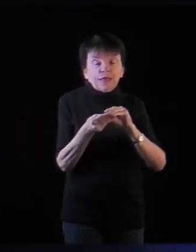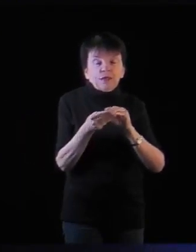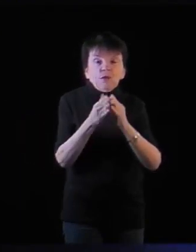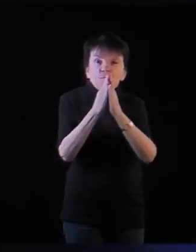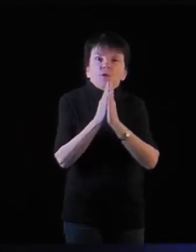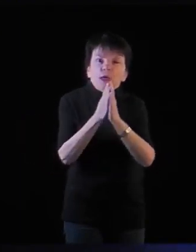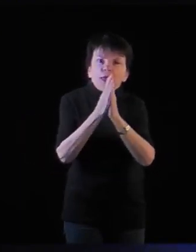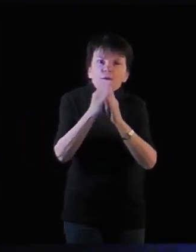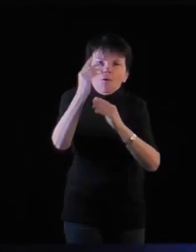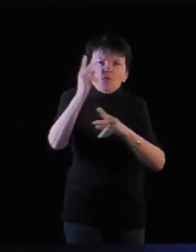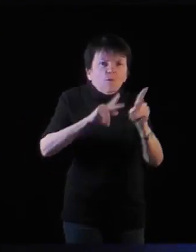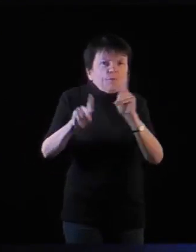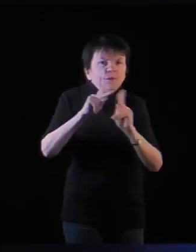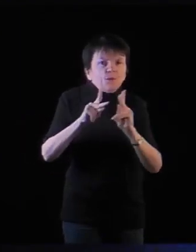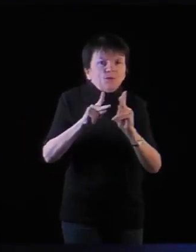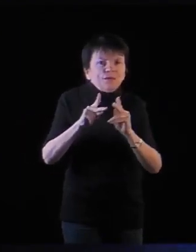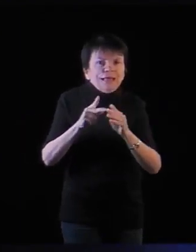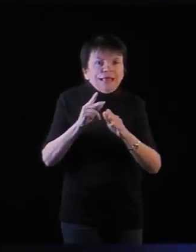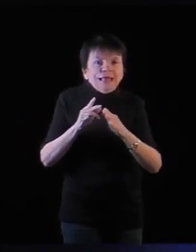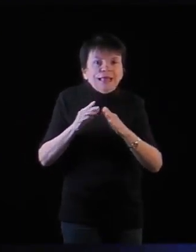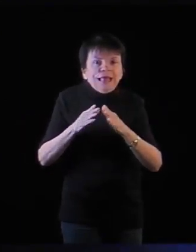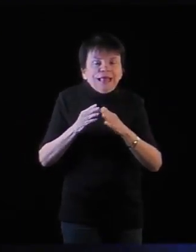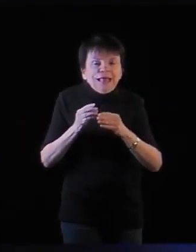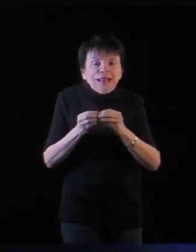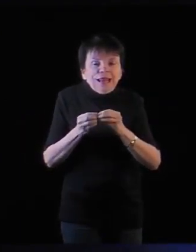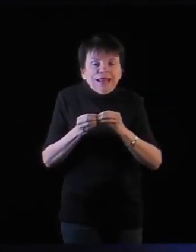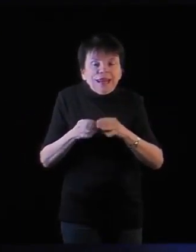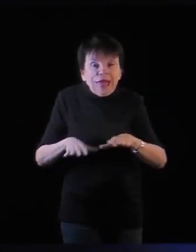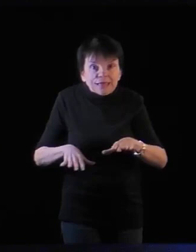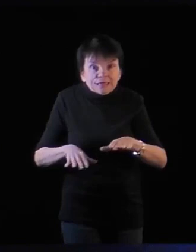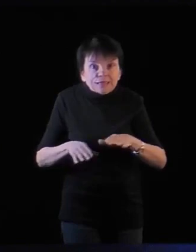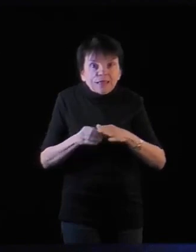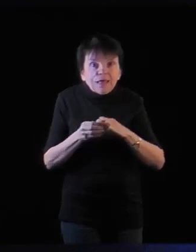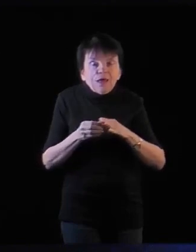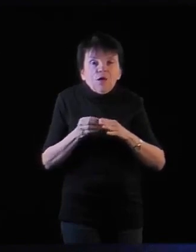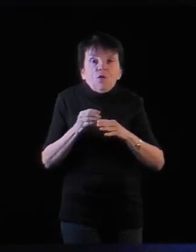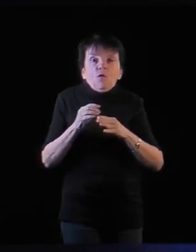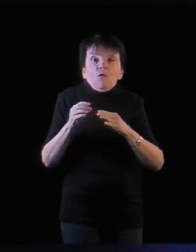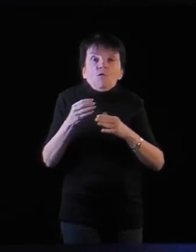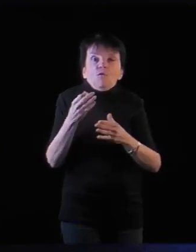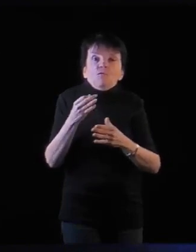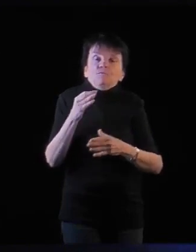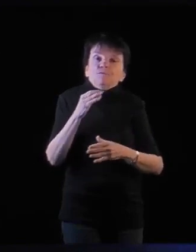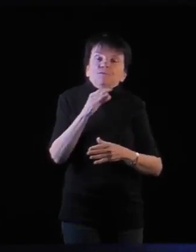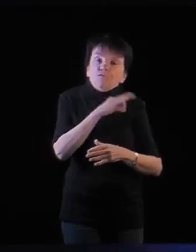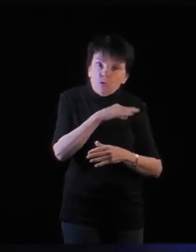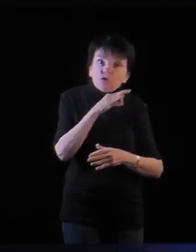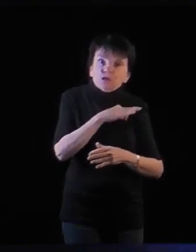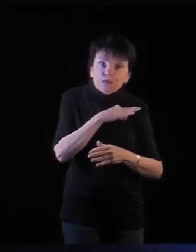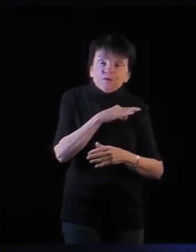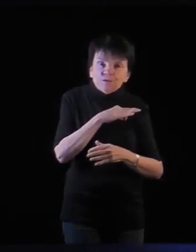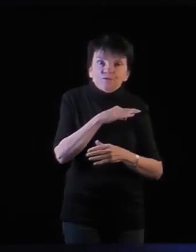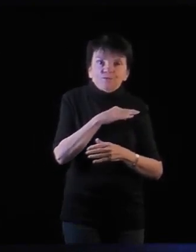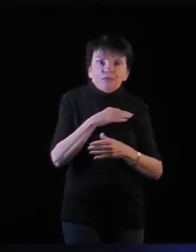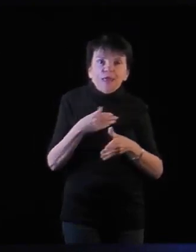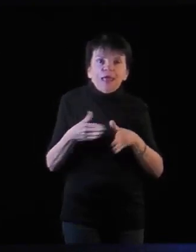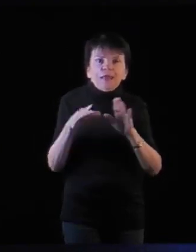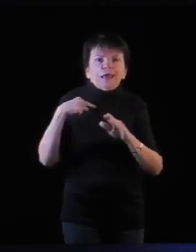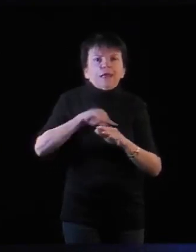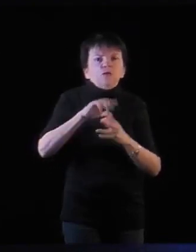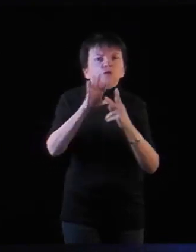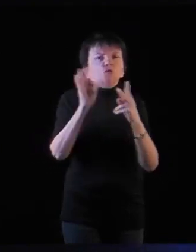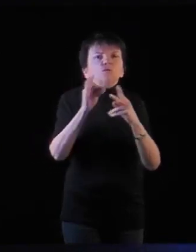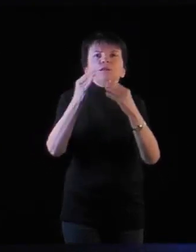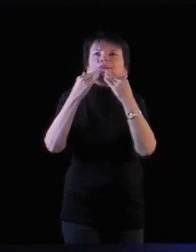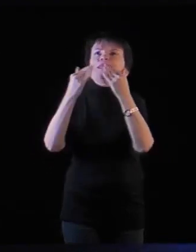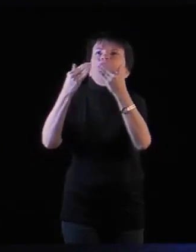may be a little bit less fortunate on this Thanksgiving week? May we choose to be thankful in the midst of the